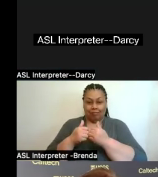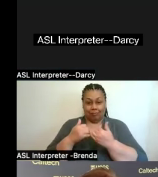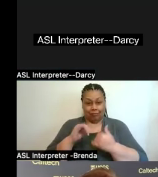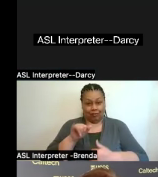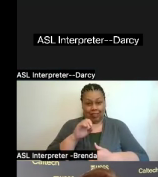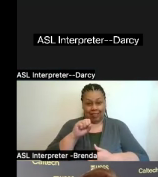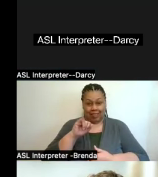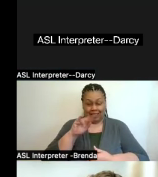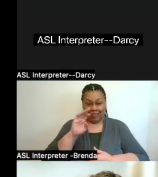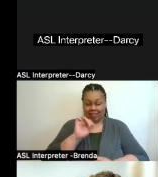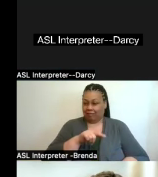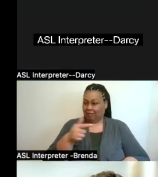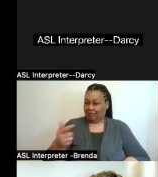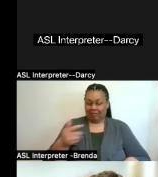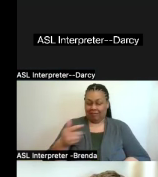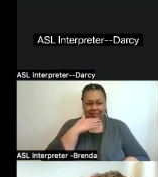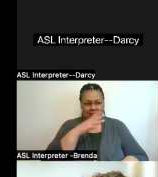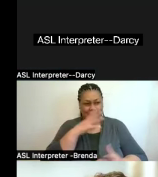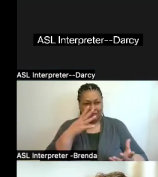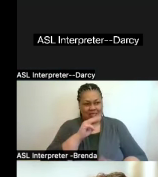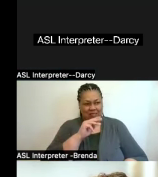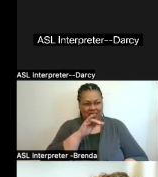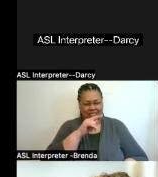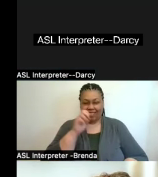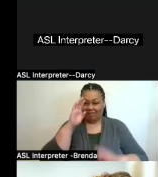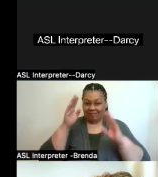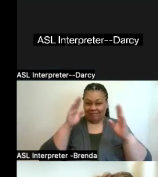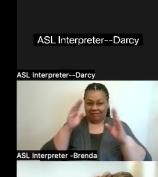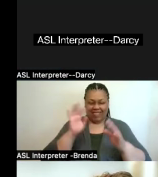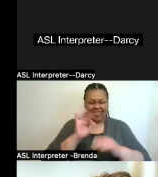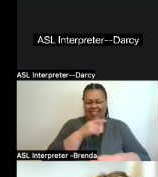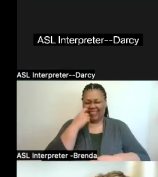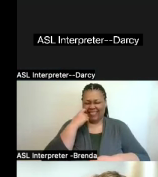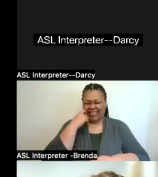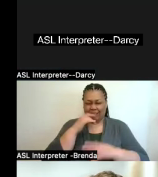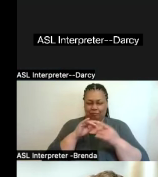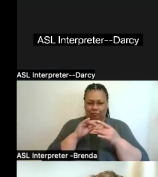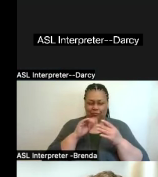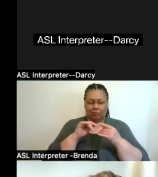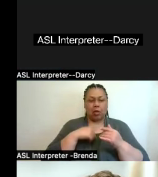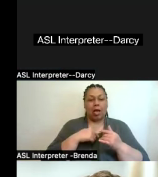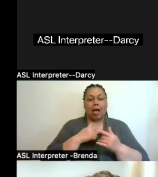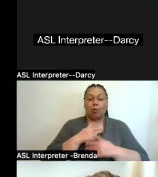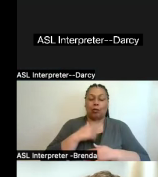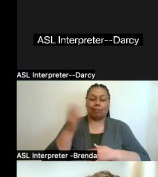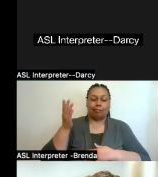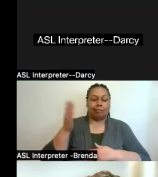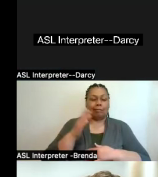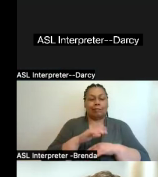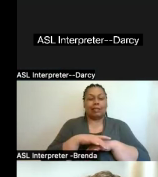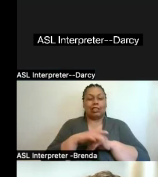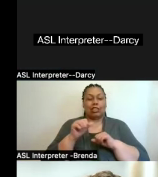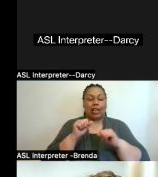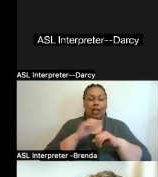Thank you so much, Margaret, and hello, everybody. So like Margaret said, I'll be talking about Shake Alert in